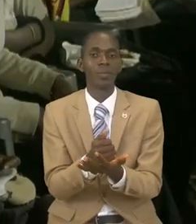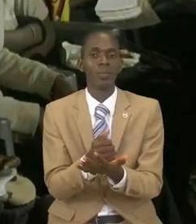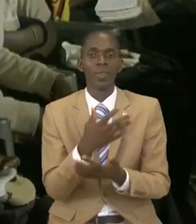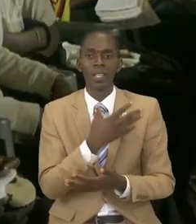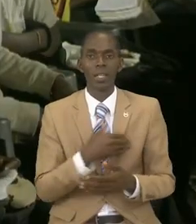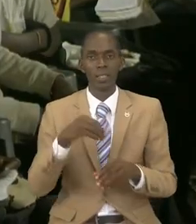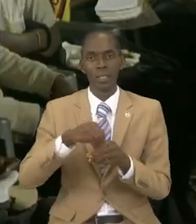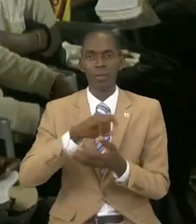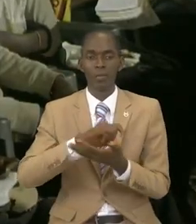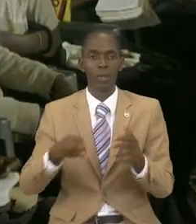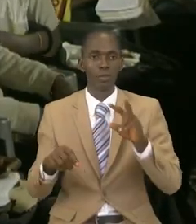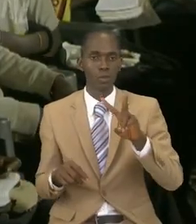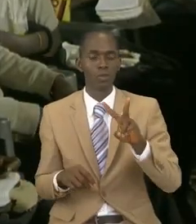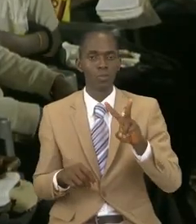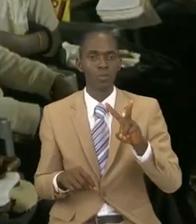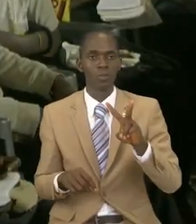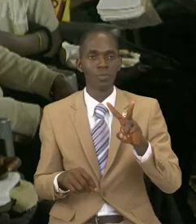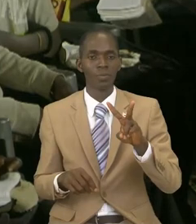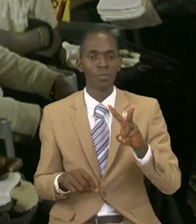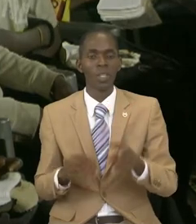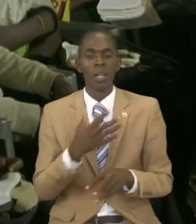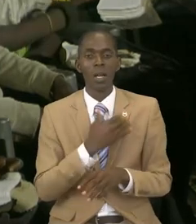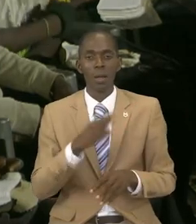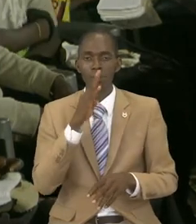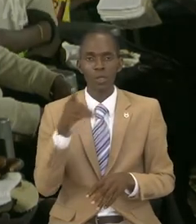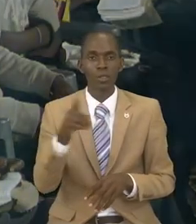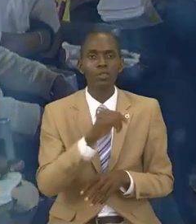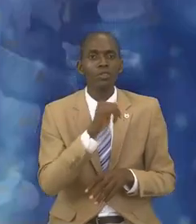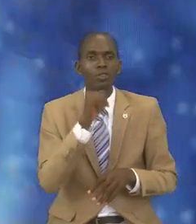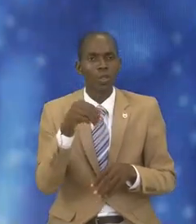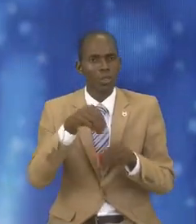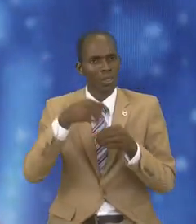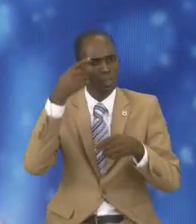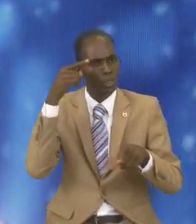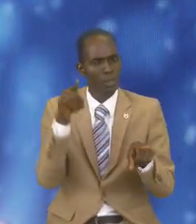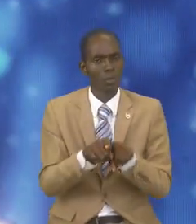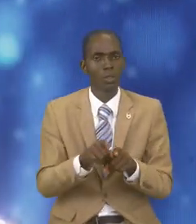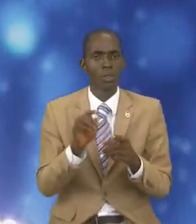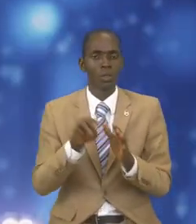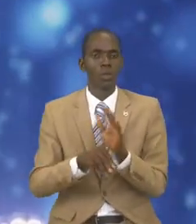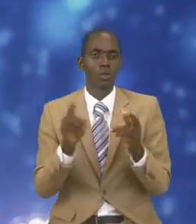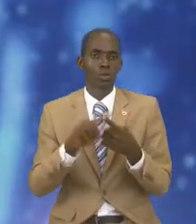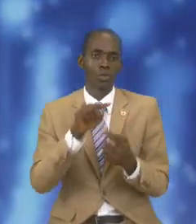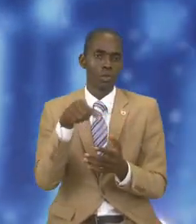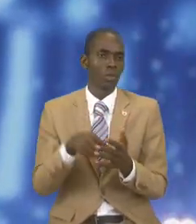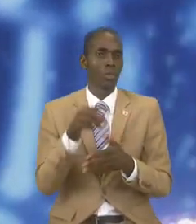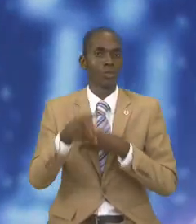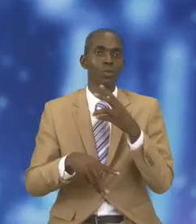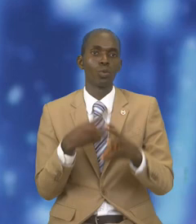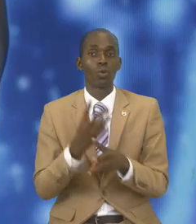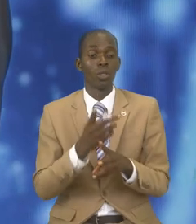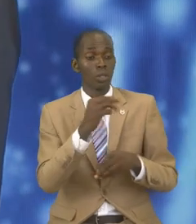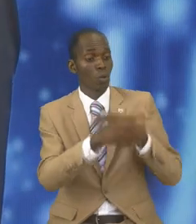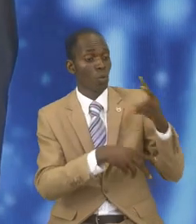verse 2, it tells us, and be not conformed to this world. The world does